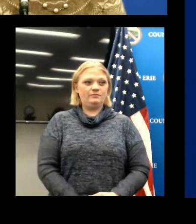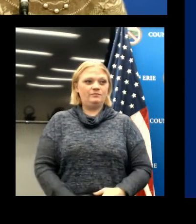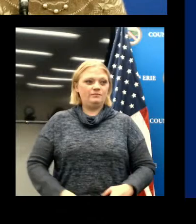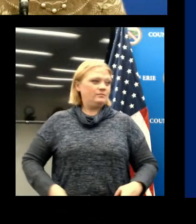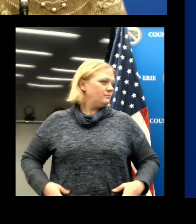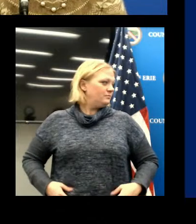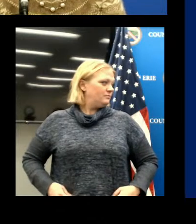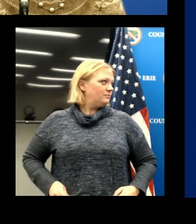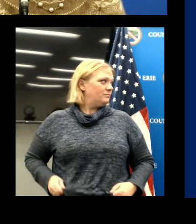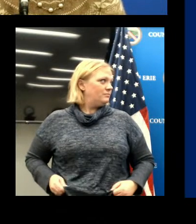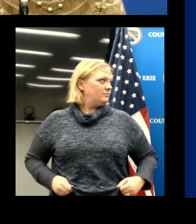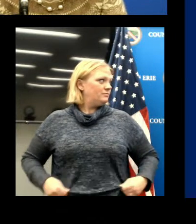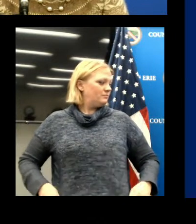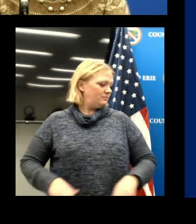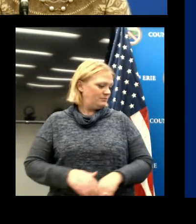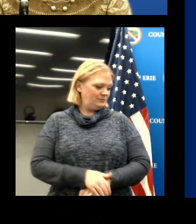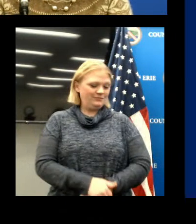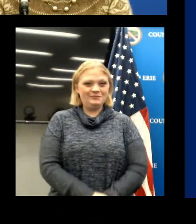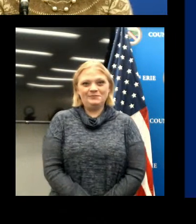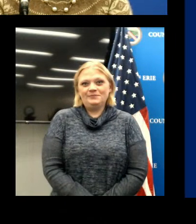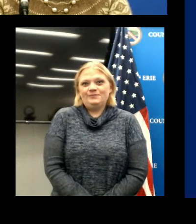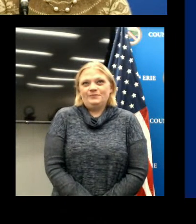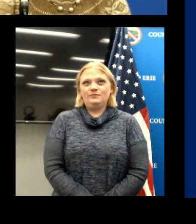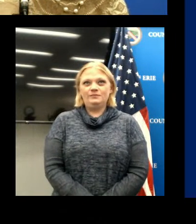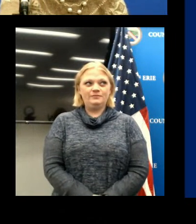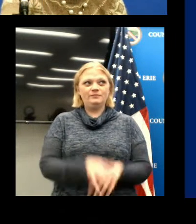Oh, sorry. Do you want to take it or? Yeah. Okay.